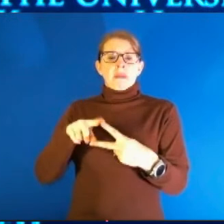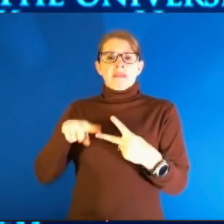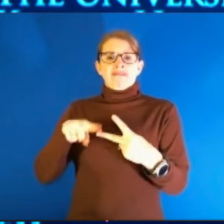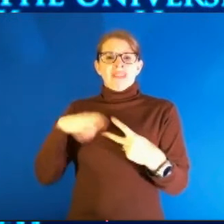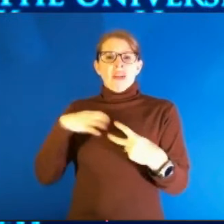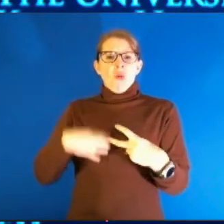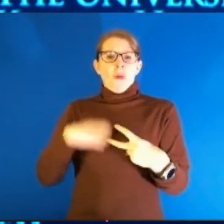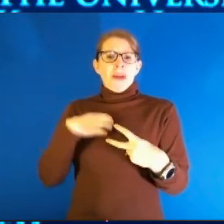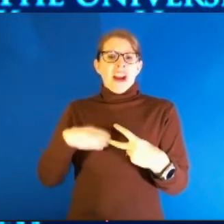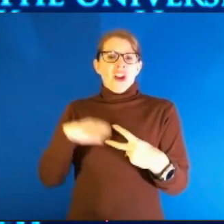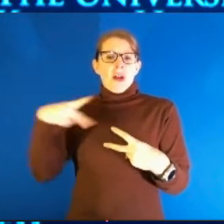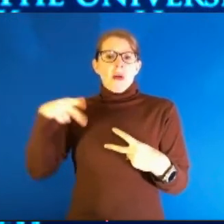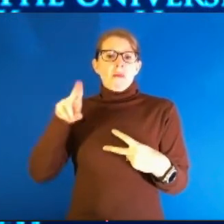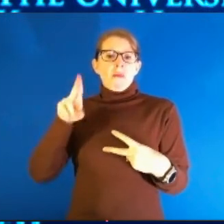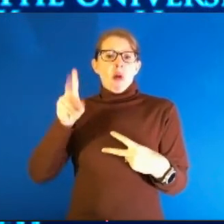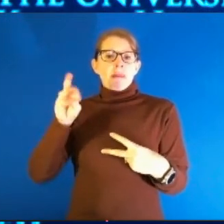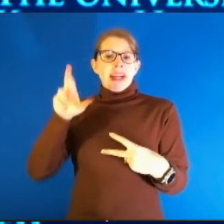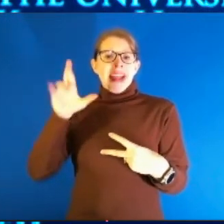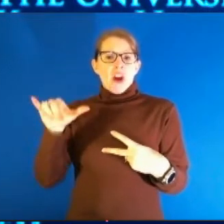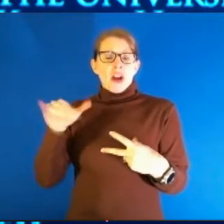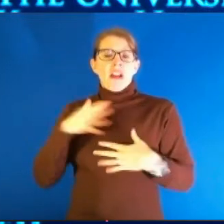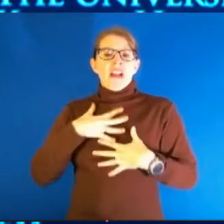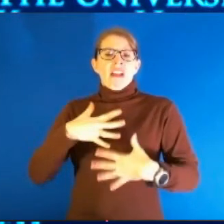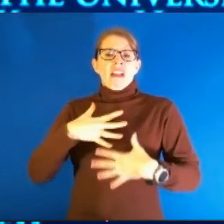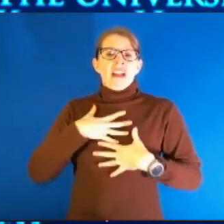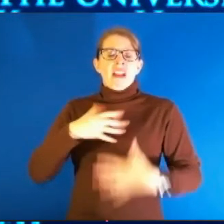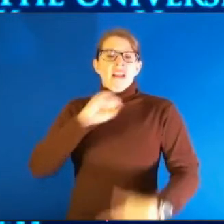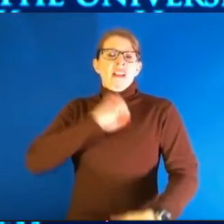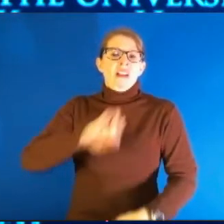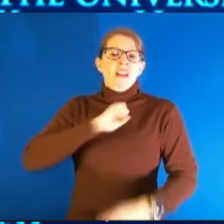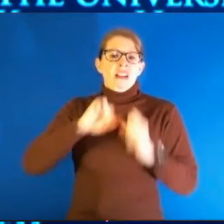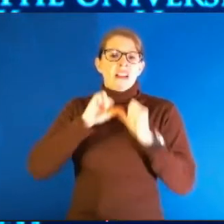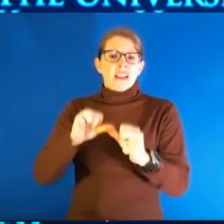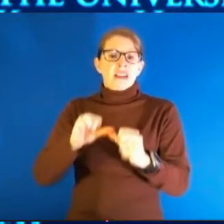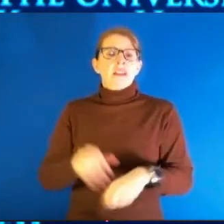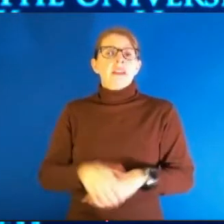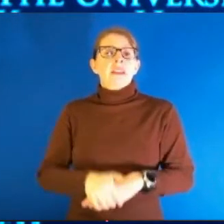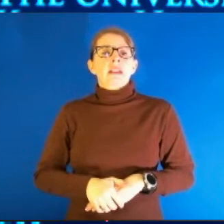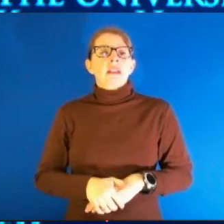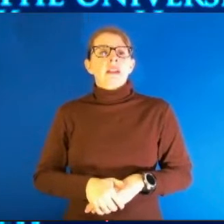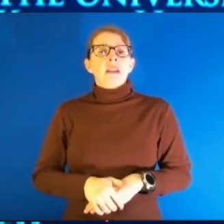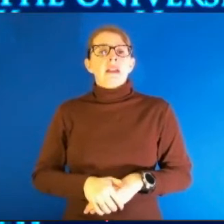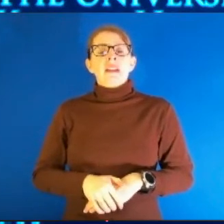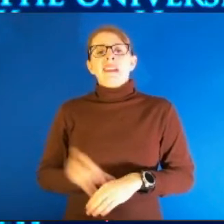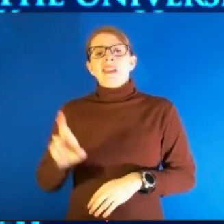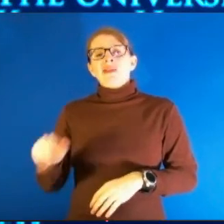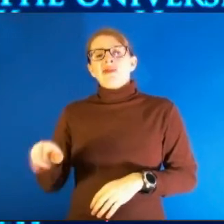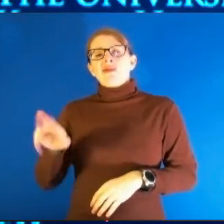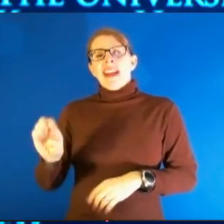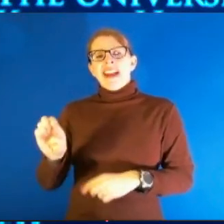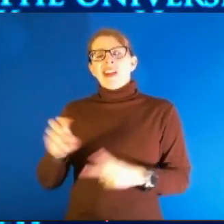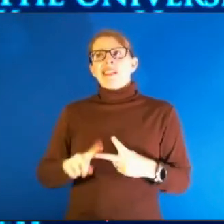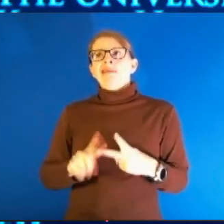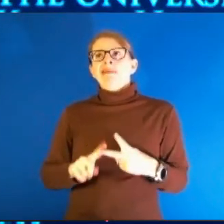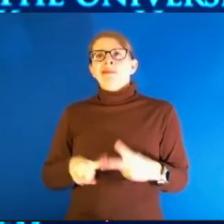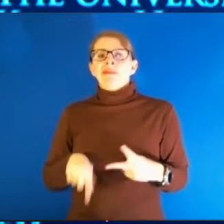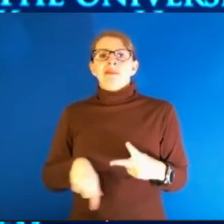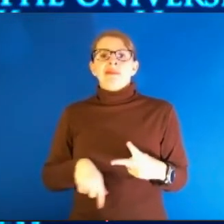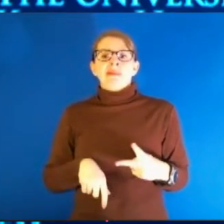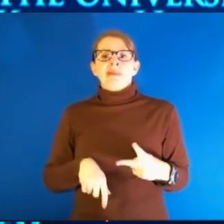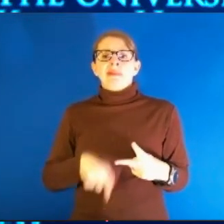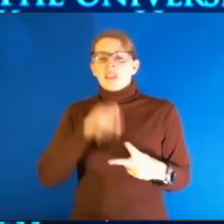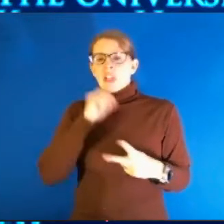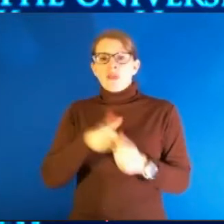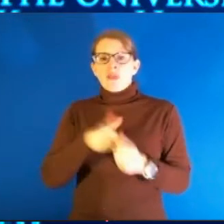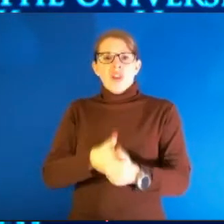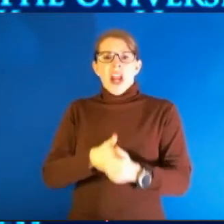so persistent shortness of breath, persistent cough. The rarest, that's a tougher one because we don't necessarily track the rare ones